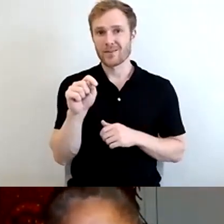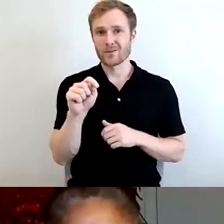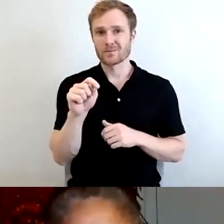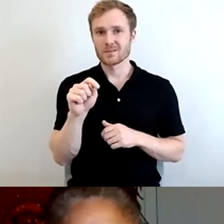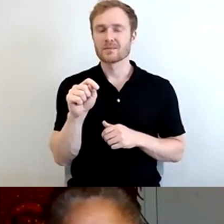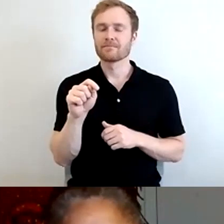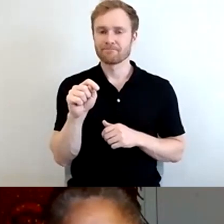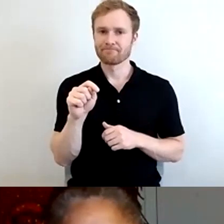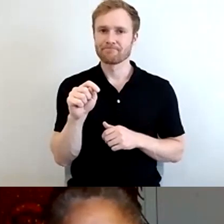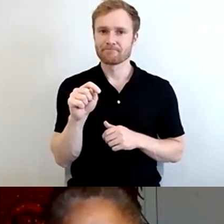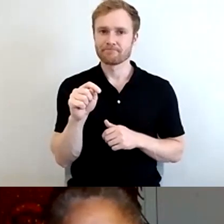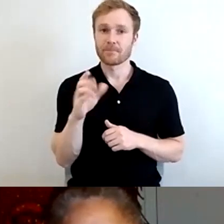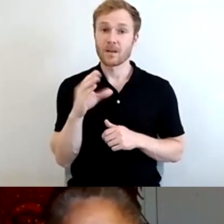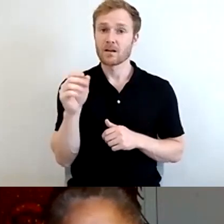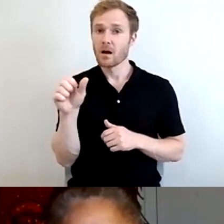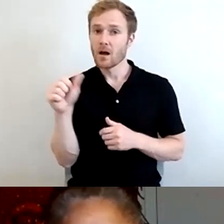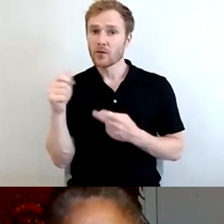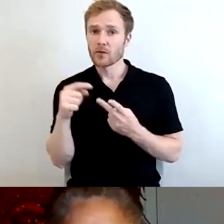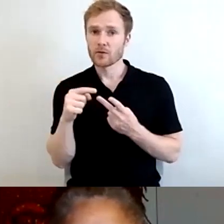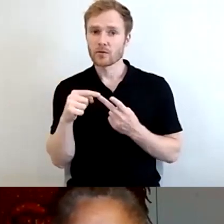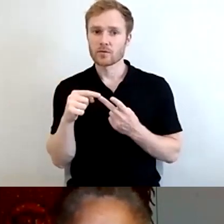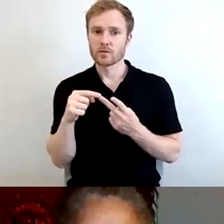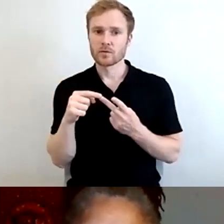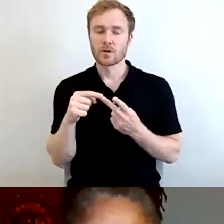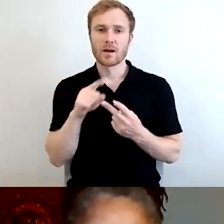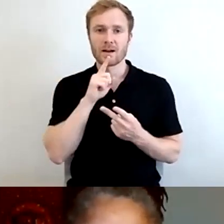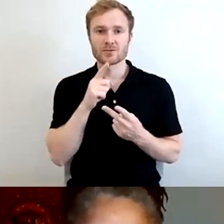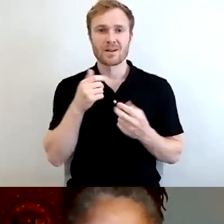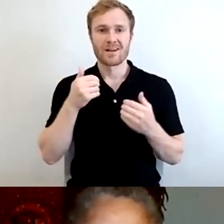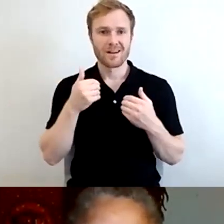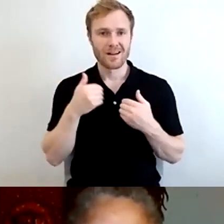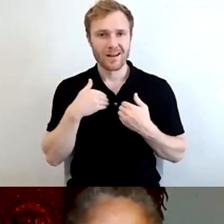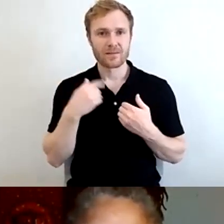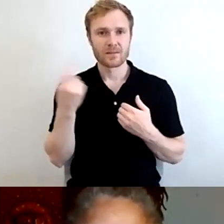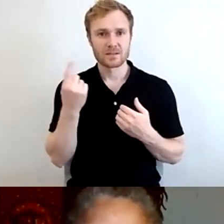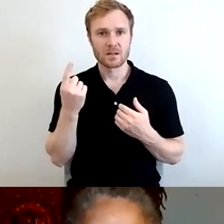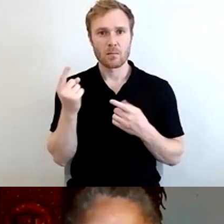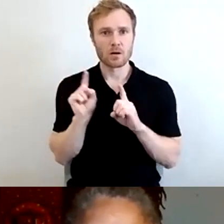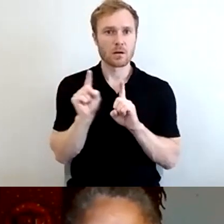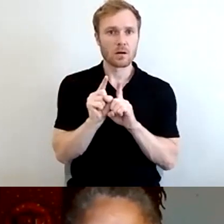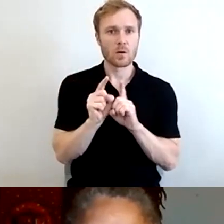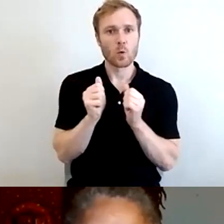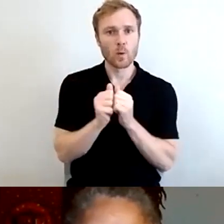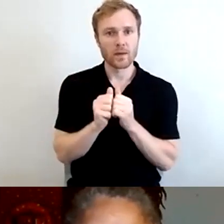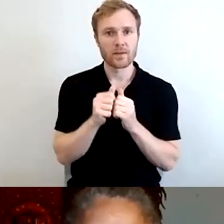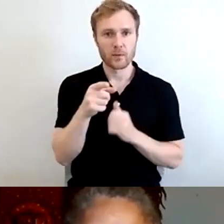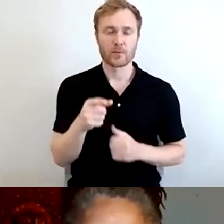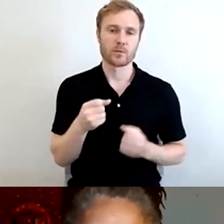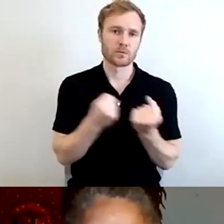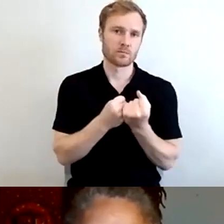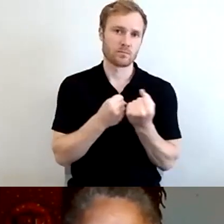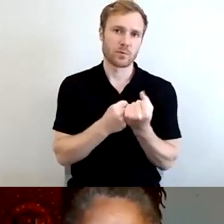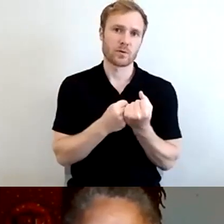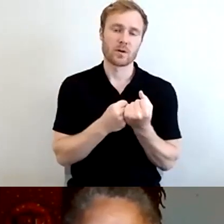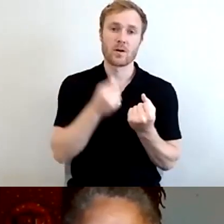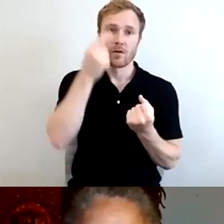other one is actually having somebody there with you because for all your